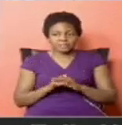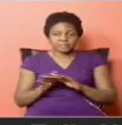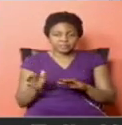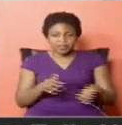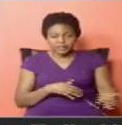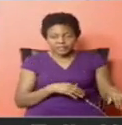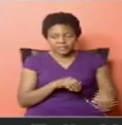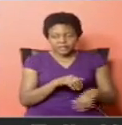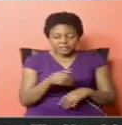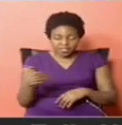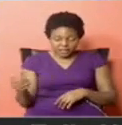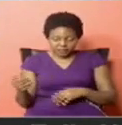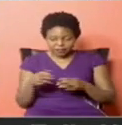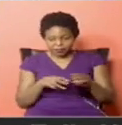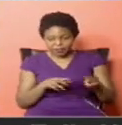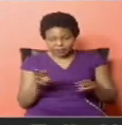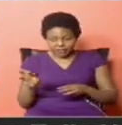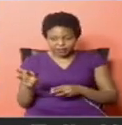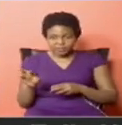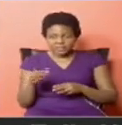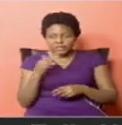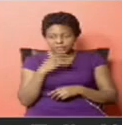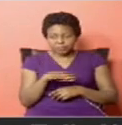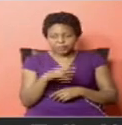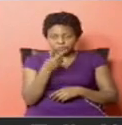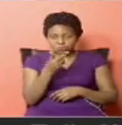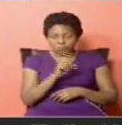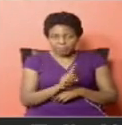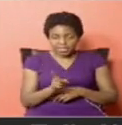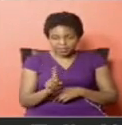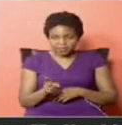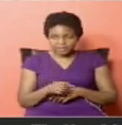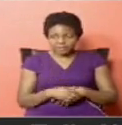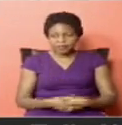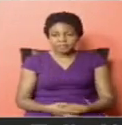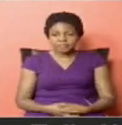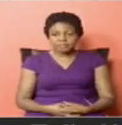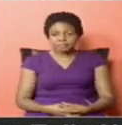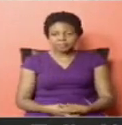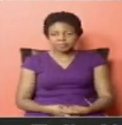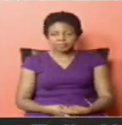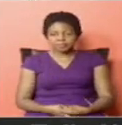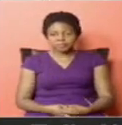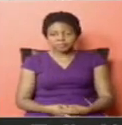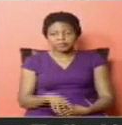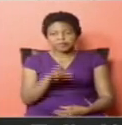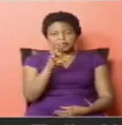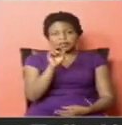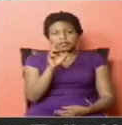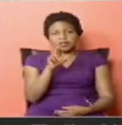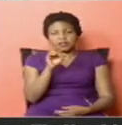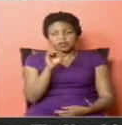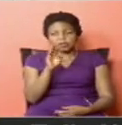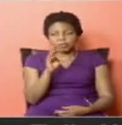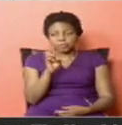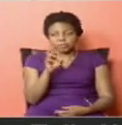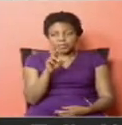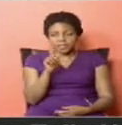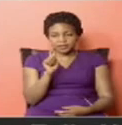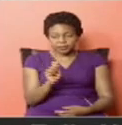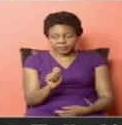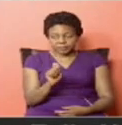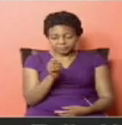next interventions should kindly last for no more than 2 minutes. Mr. Robert Kochane, Office of the High